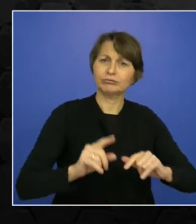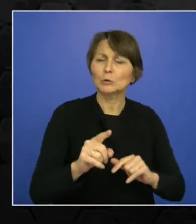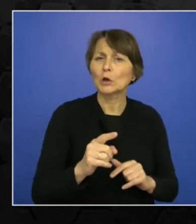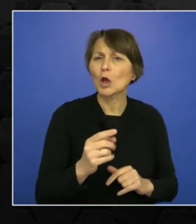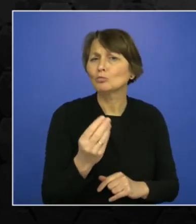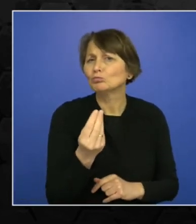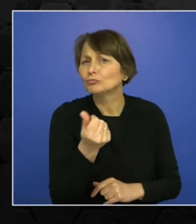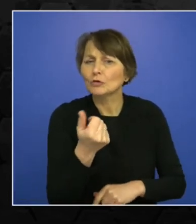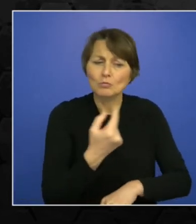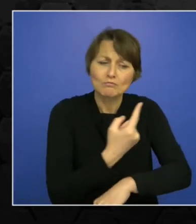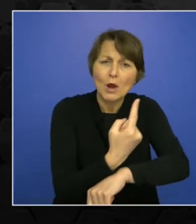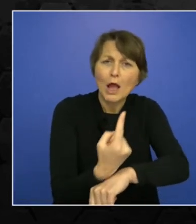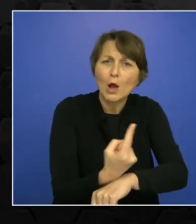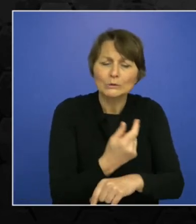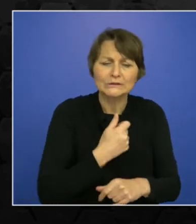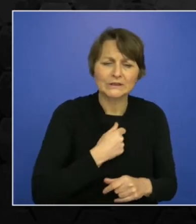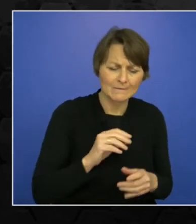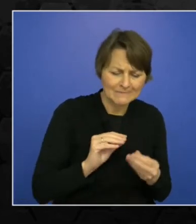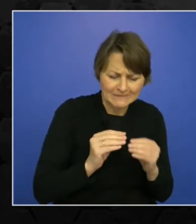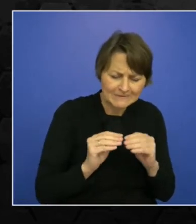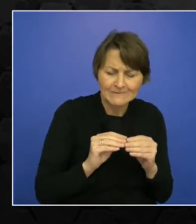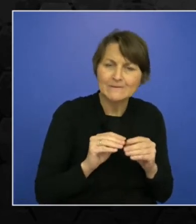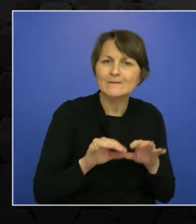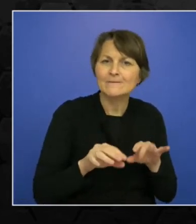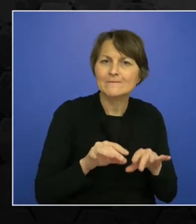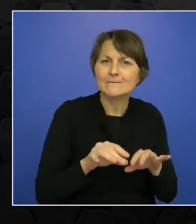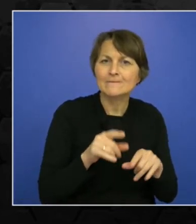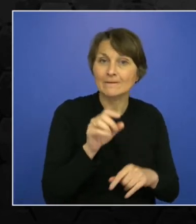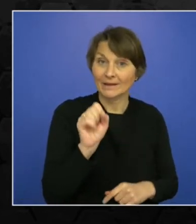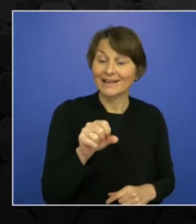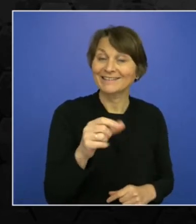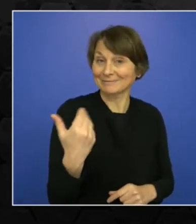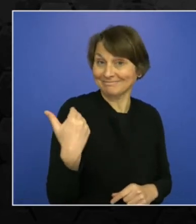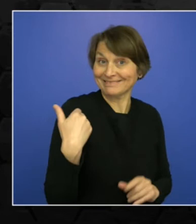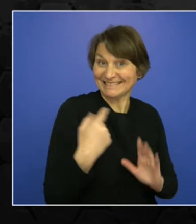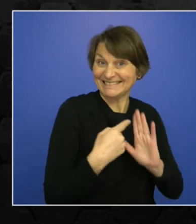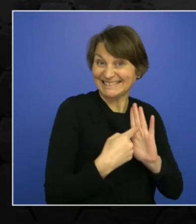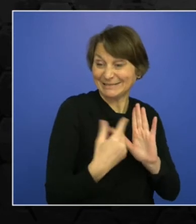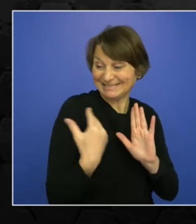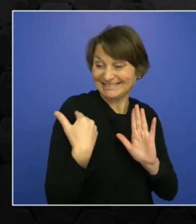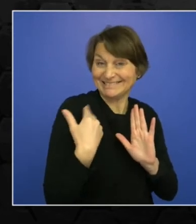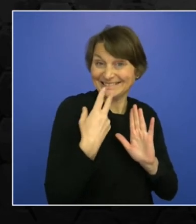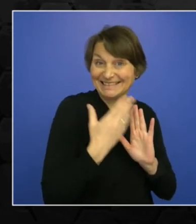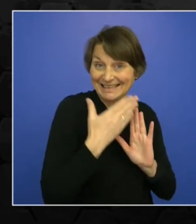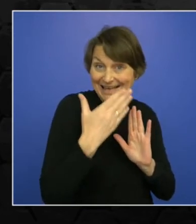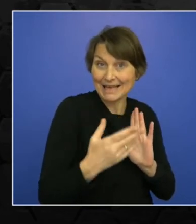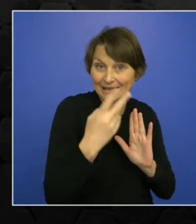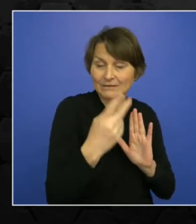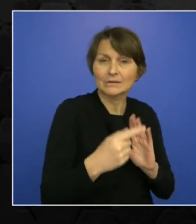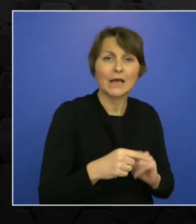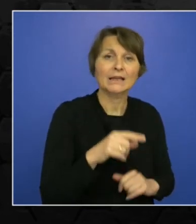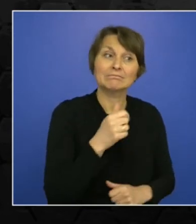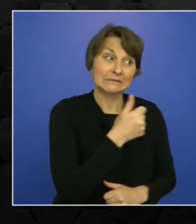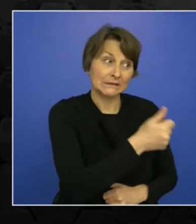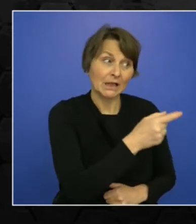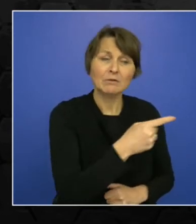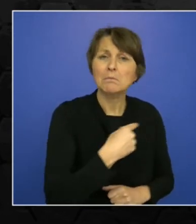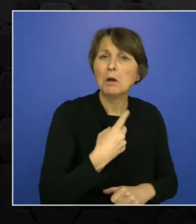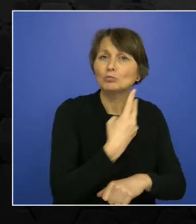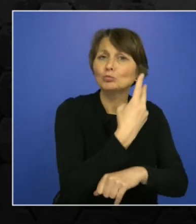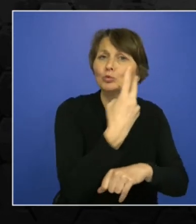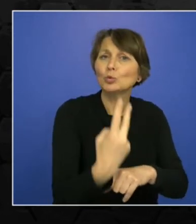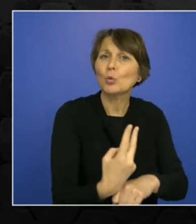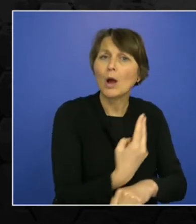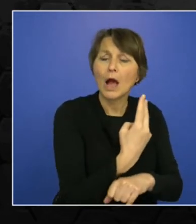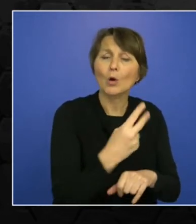Luisa to have all of this set up. That application that she showed you at the end just took her around 2 hours to be completed.